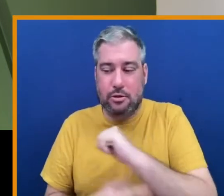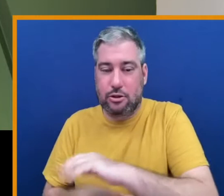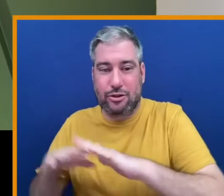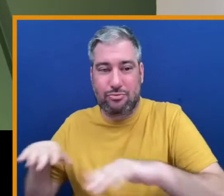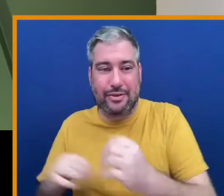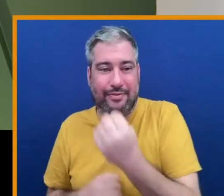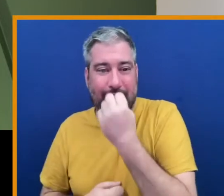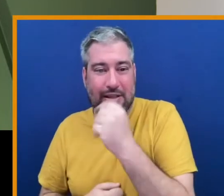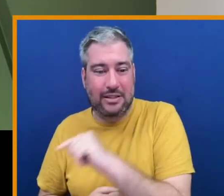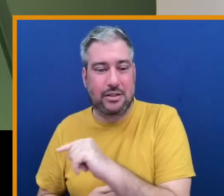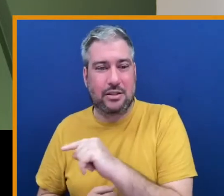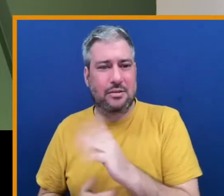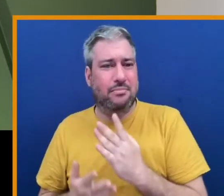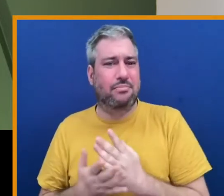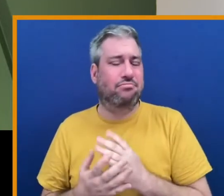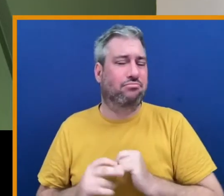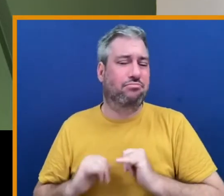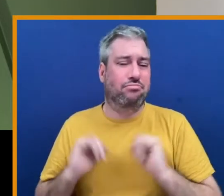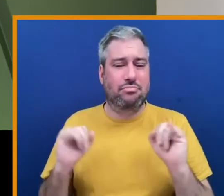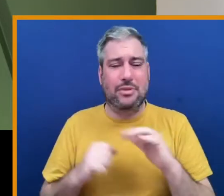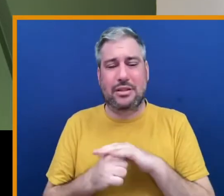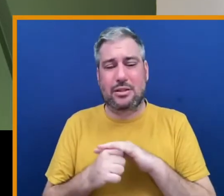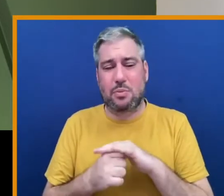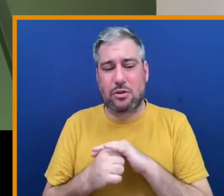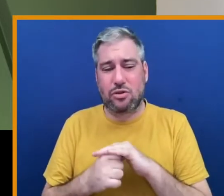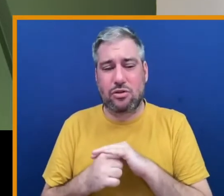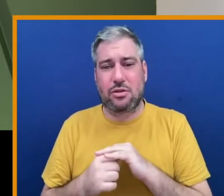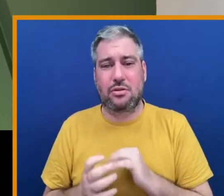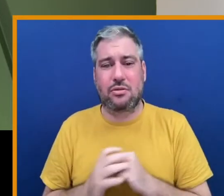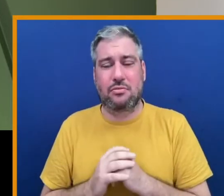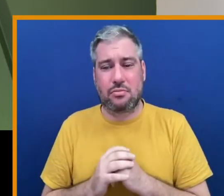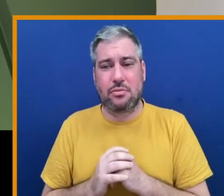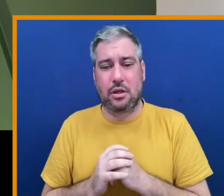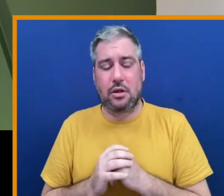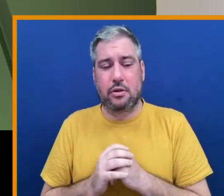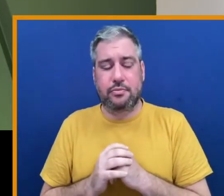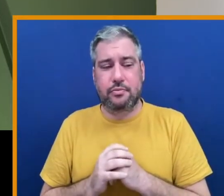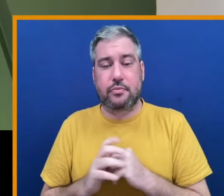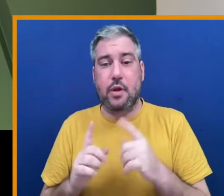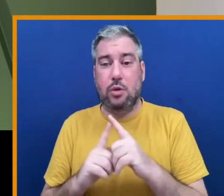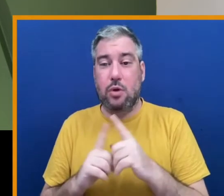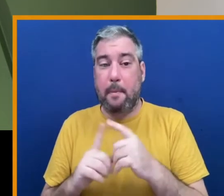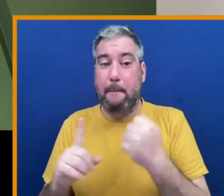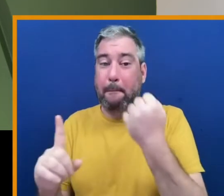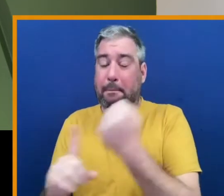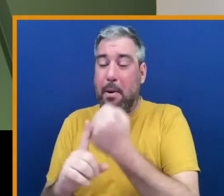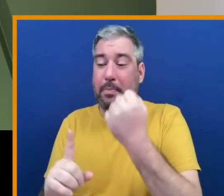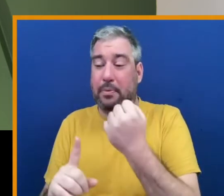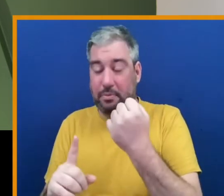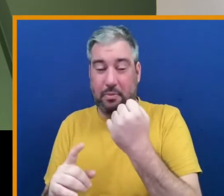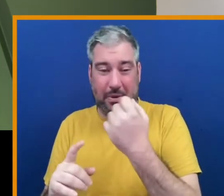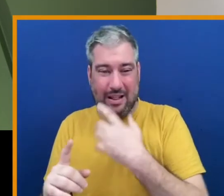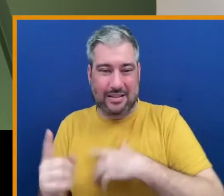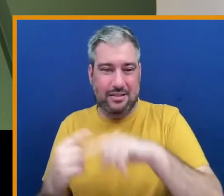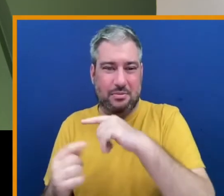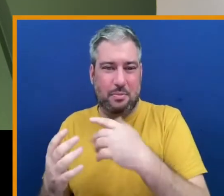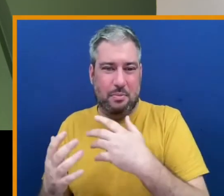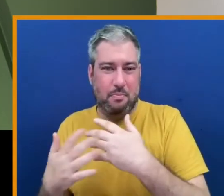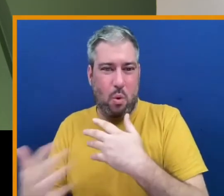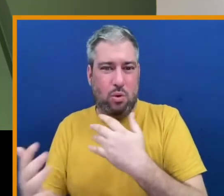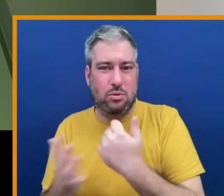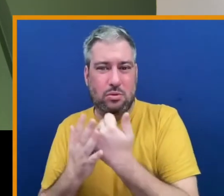hit are those that need the most support, especially if you are disabled or you have additional or special needs. If you are black